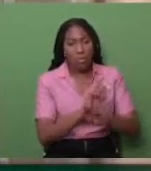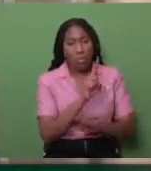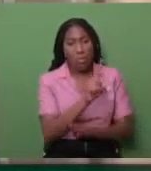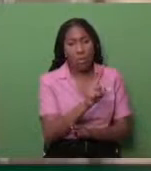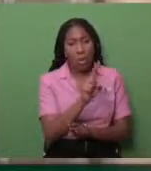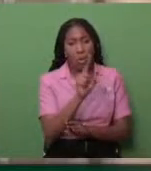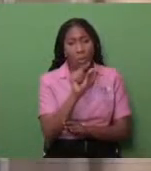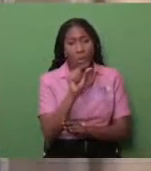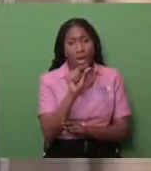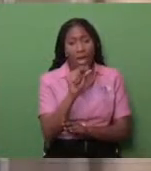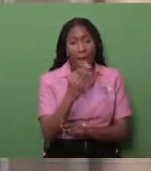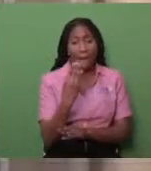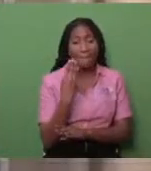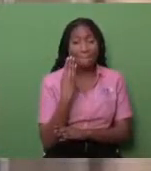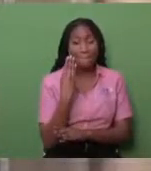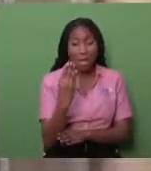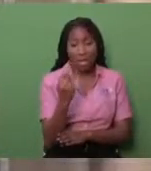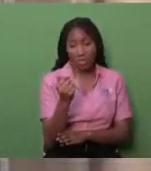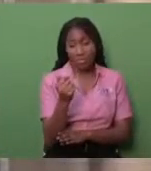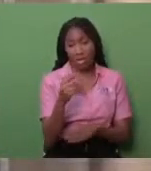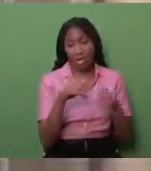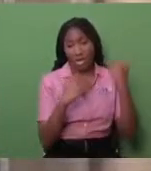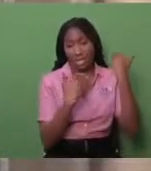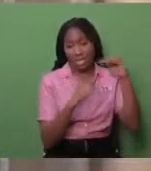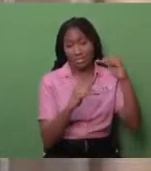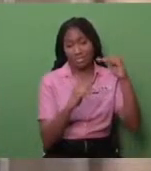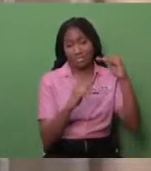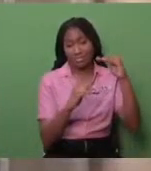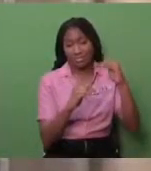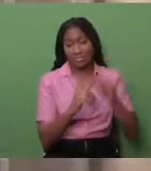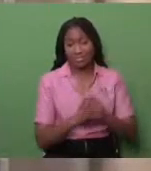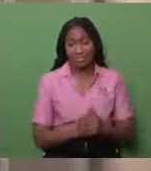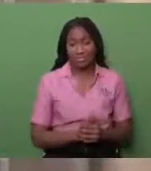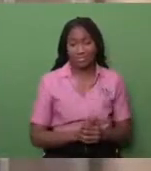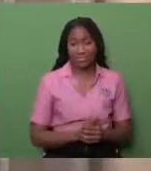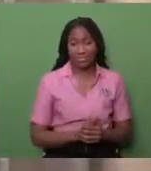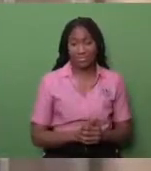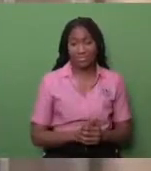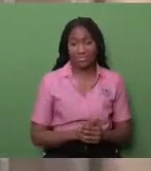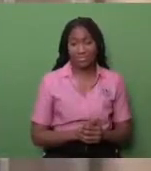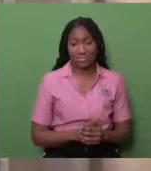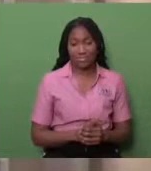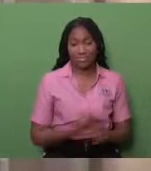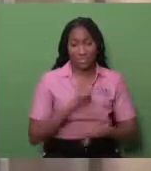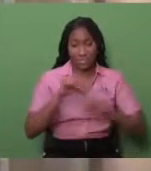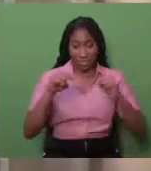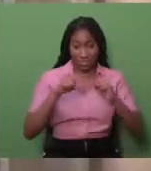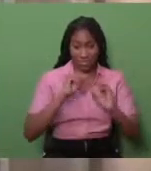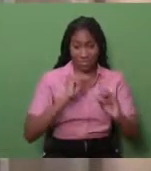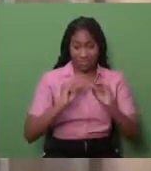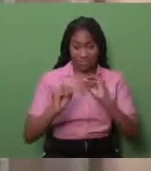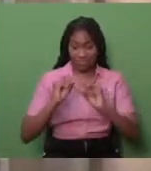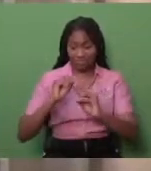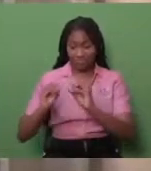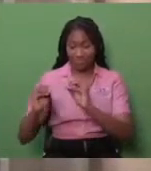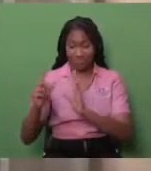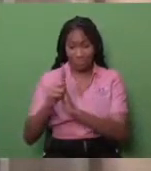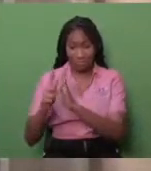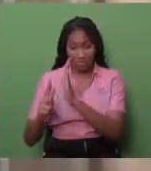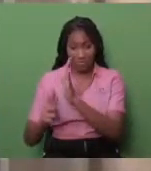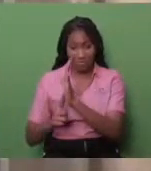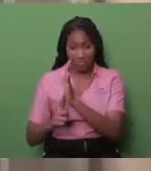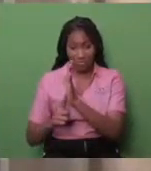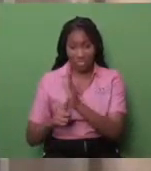Development Loans Act, External Loans Act, and the Guarantee Loans Act. So every one of these, when they came